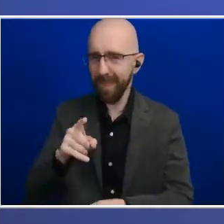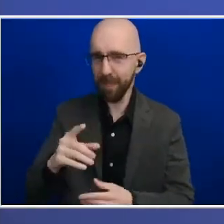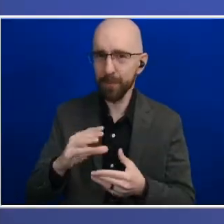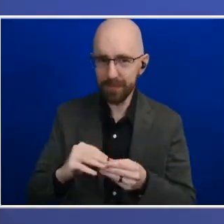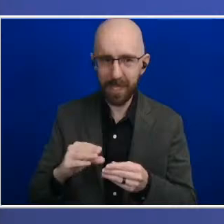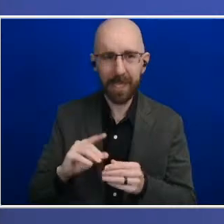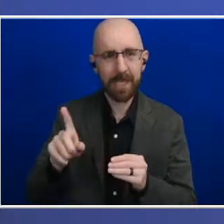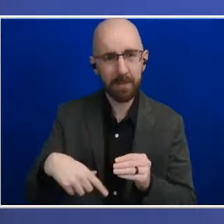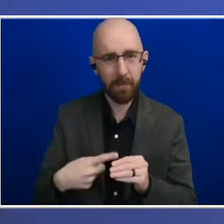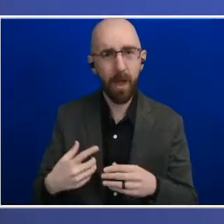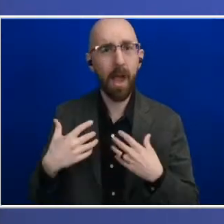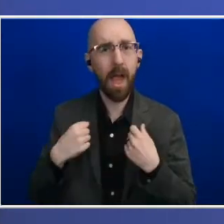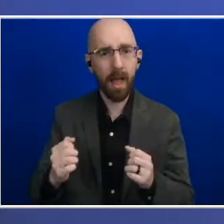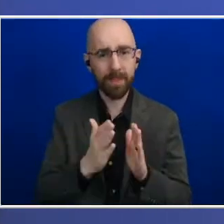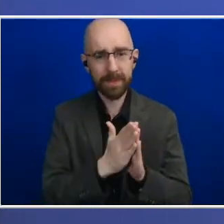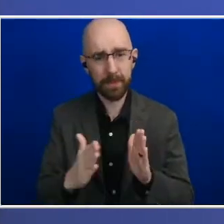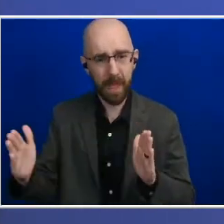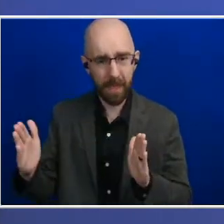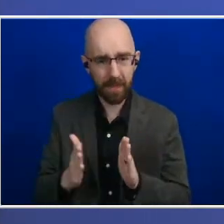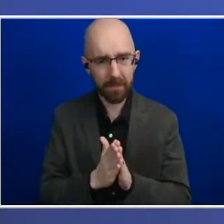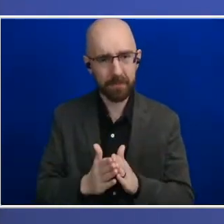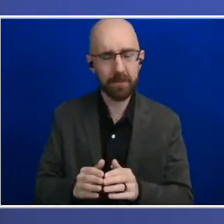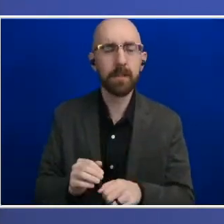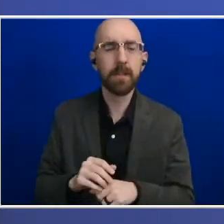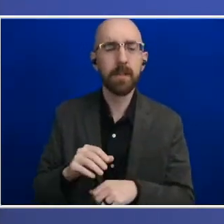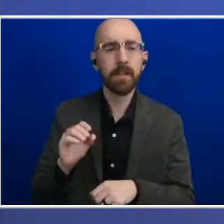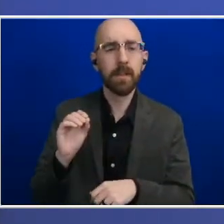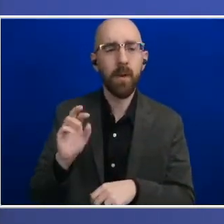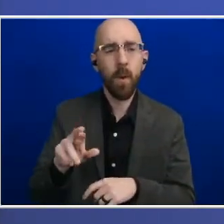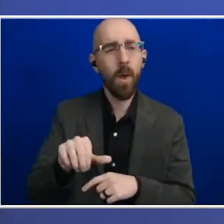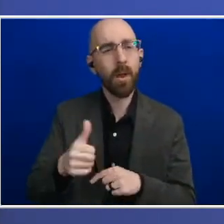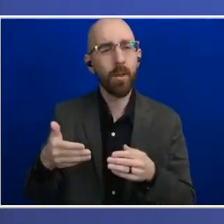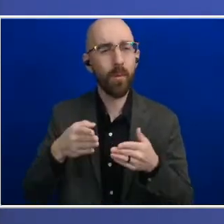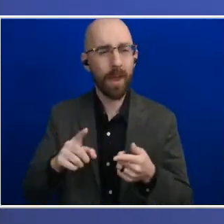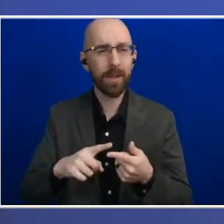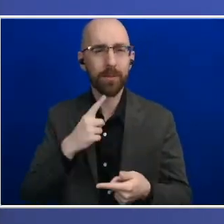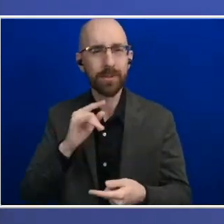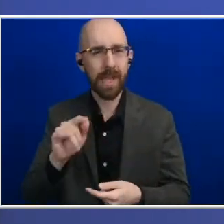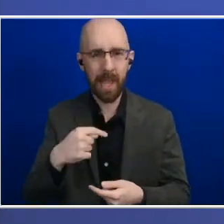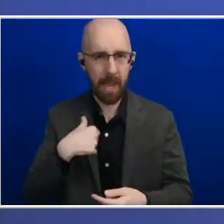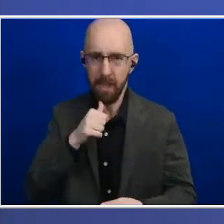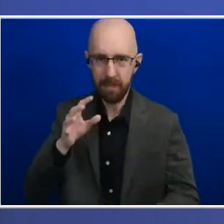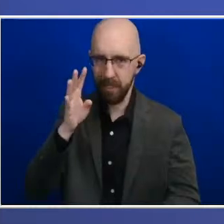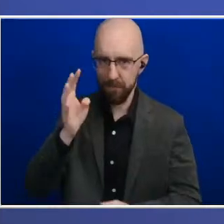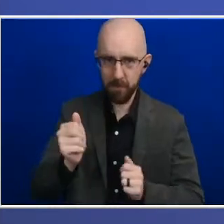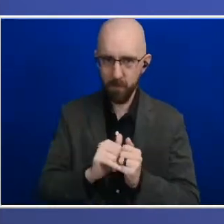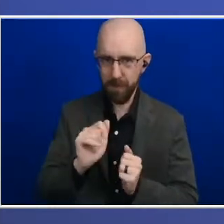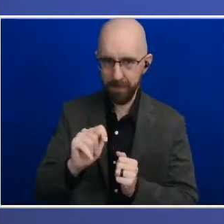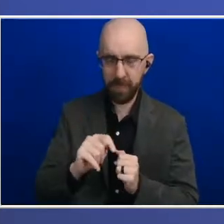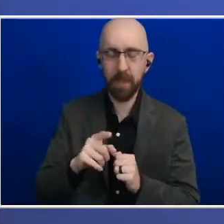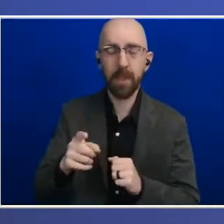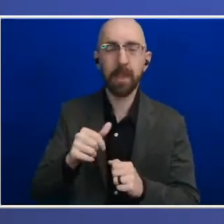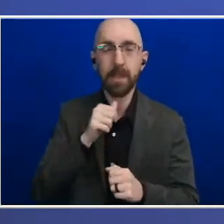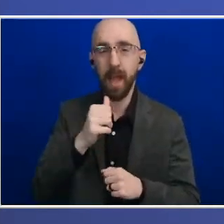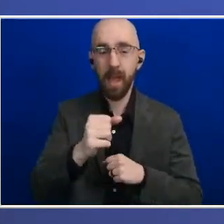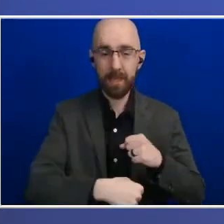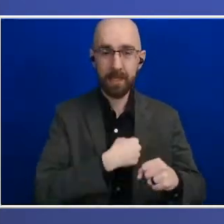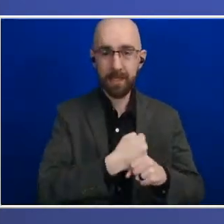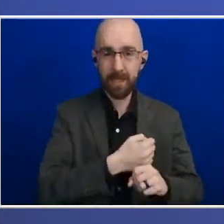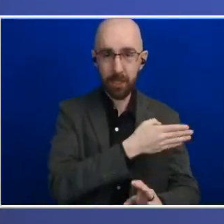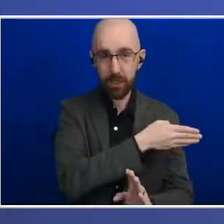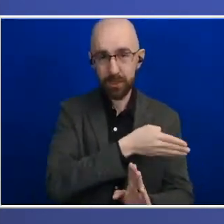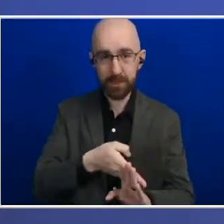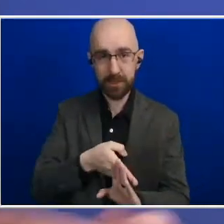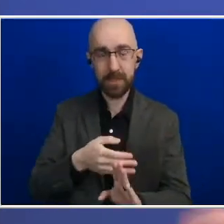span. Excuse me. Or another way to say it, and I didn't come up with this, is that it's not so much the years in your life, it's the life in your